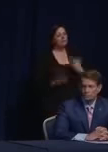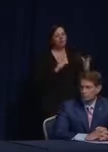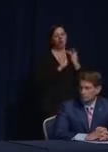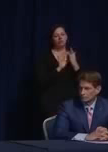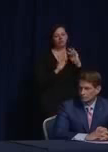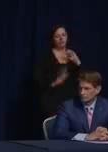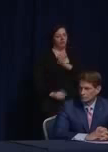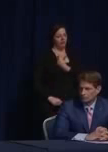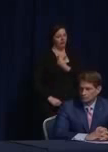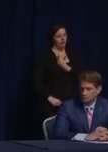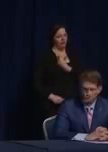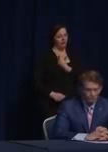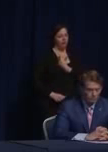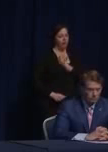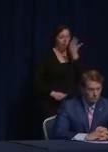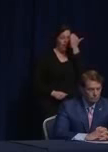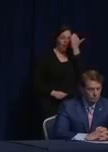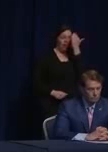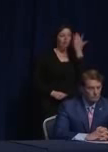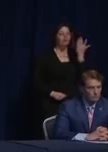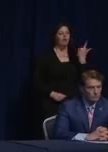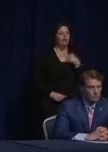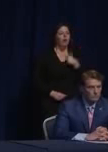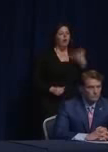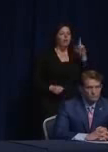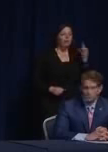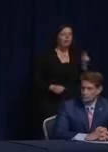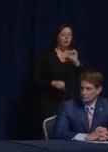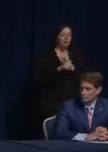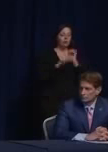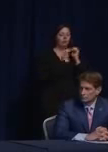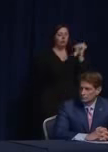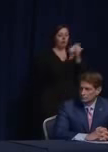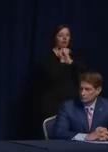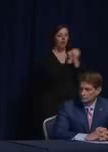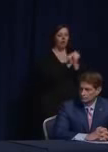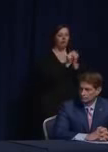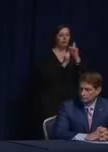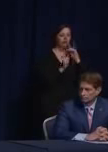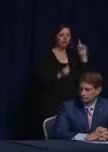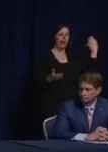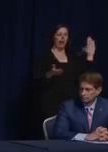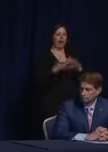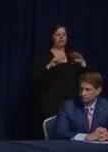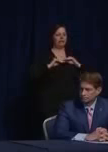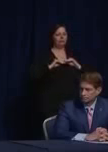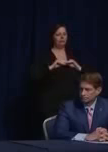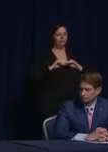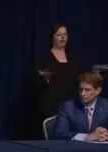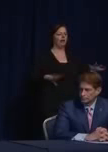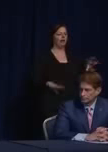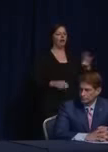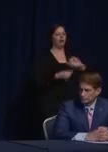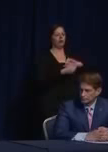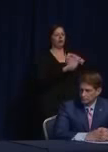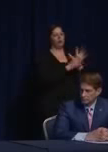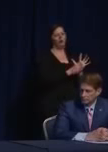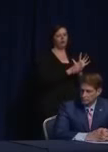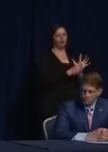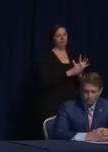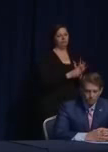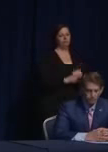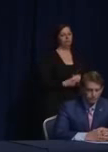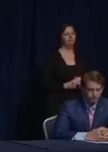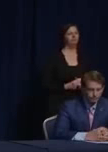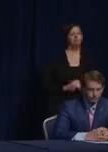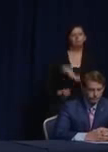We need to all work together to slow the spread of novel coronavirus. Thank you. Judy, thank you.